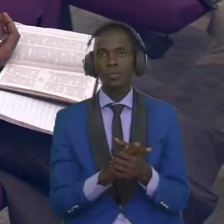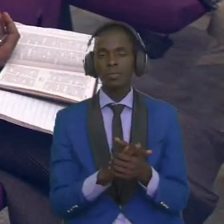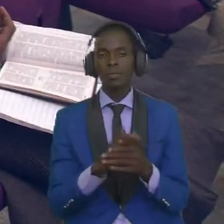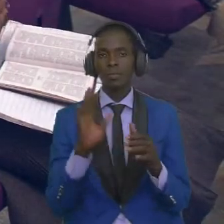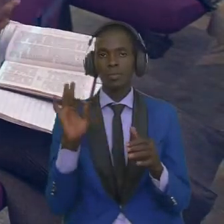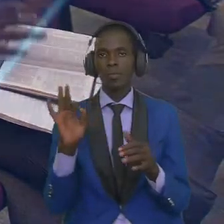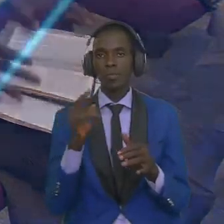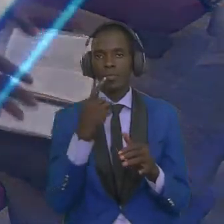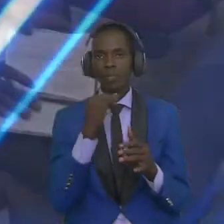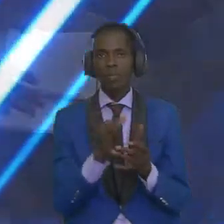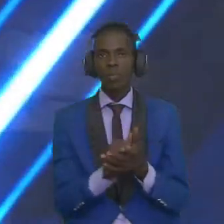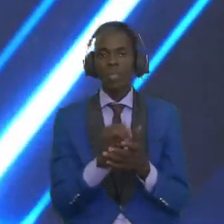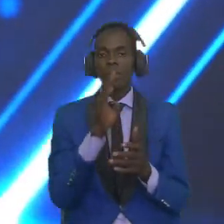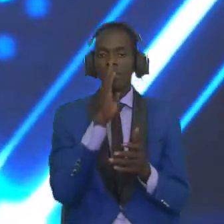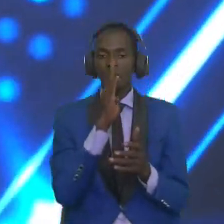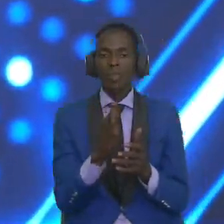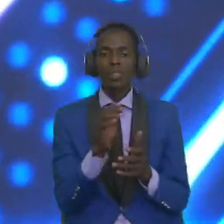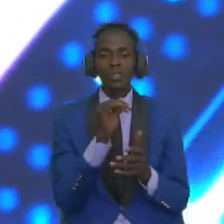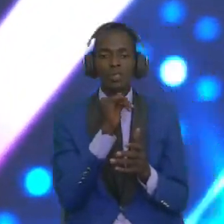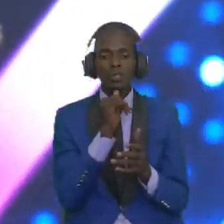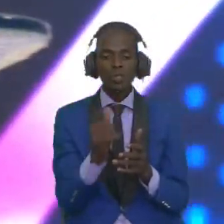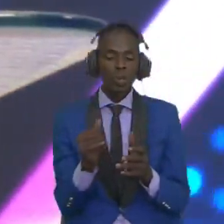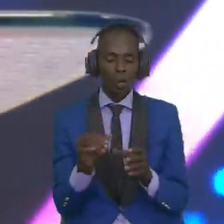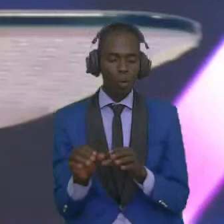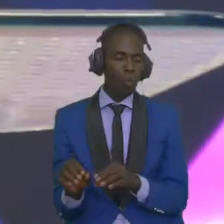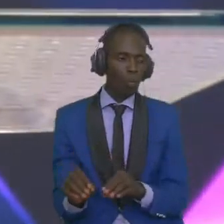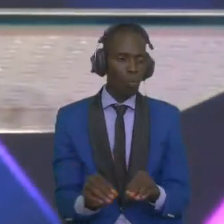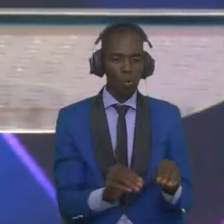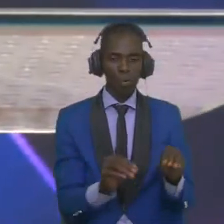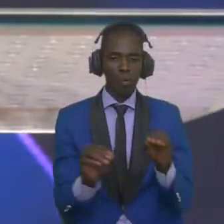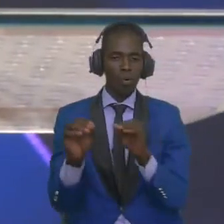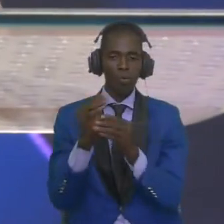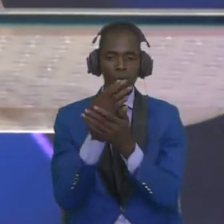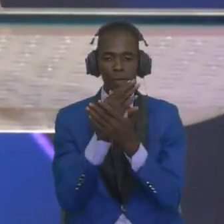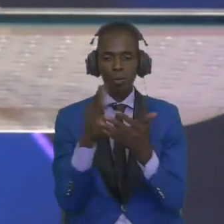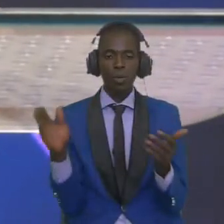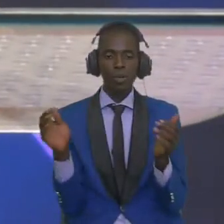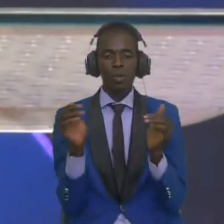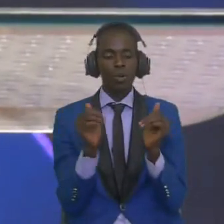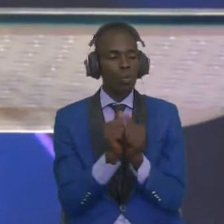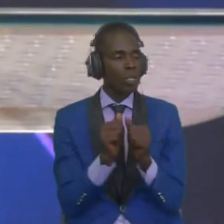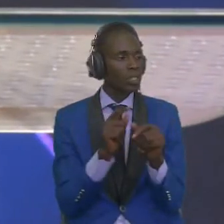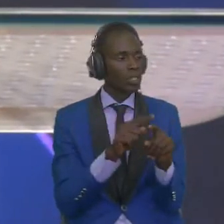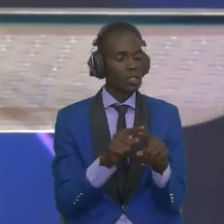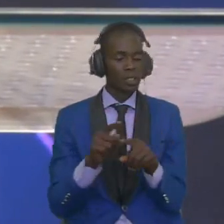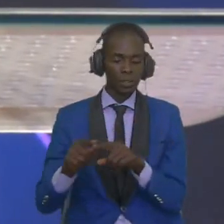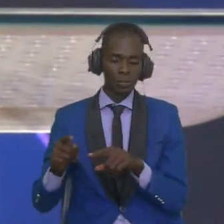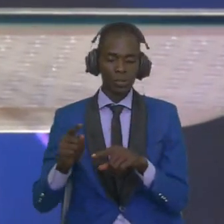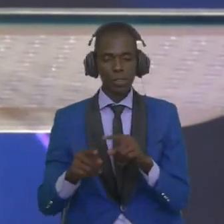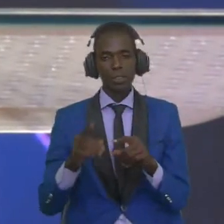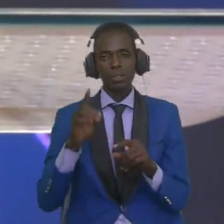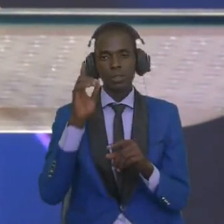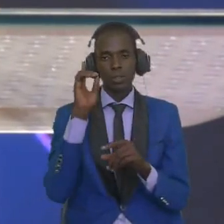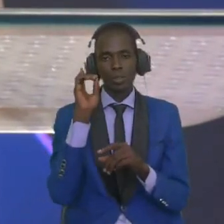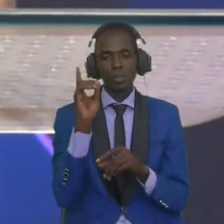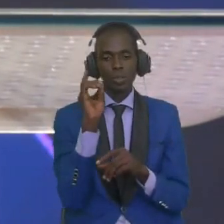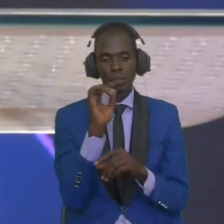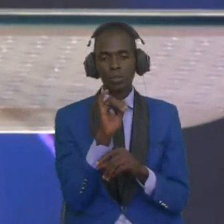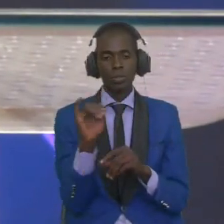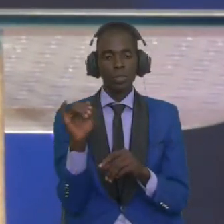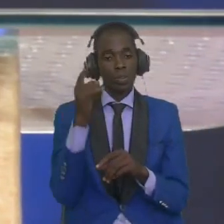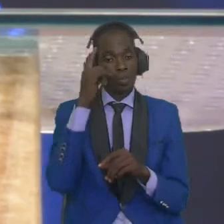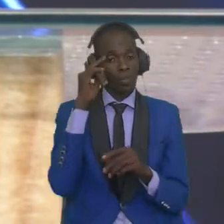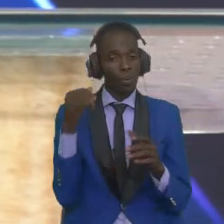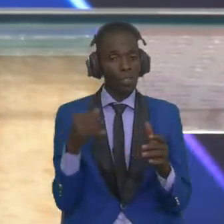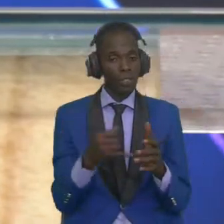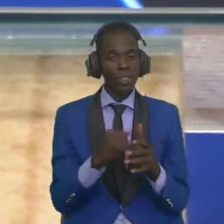verse 9 says, be not carried about with diverse and strange doctrines, for it is